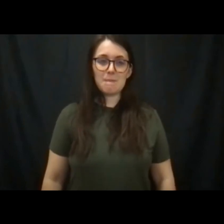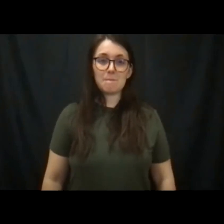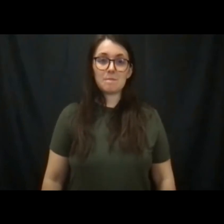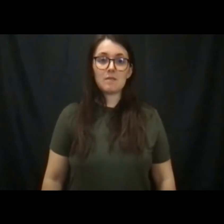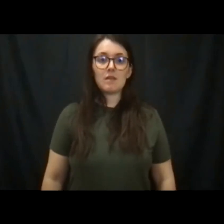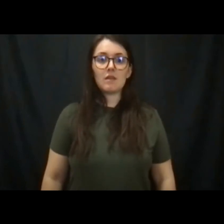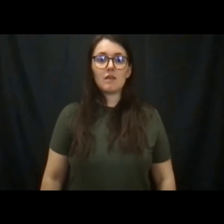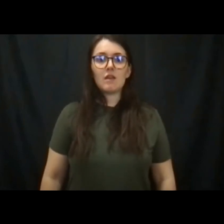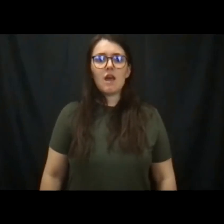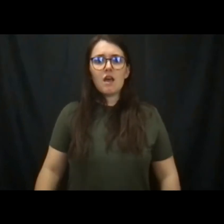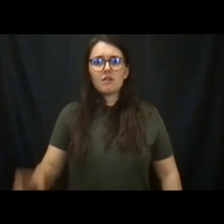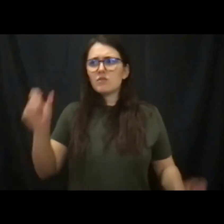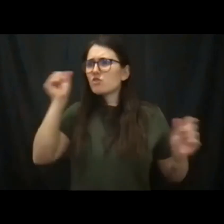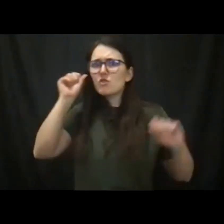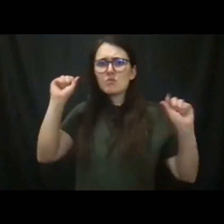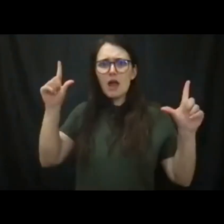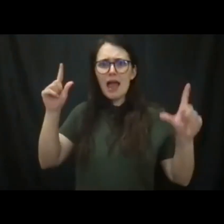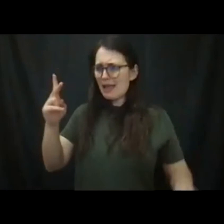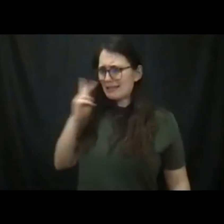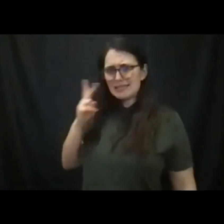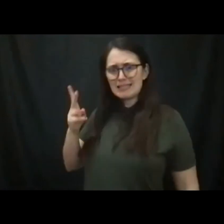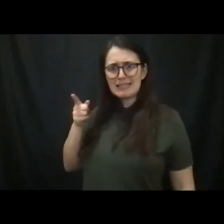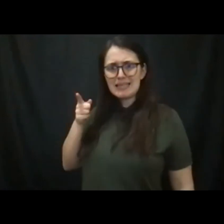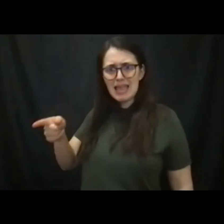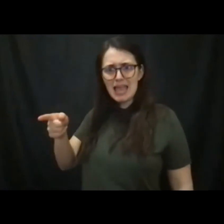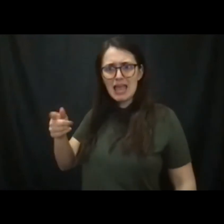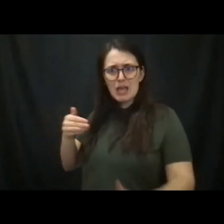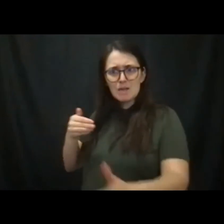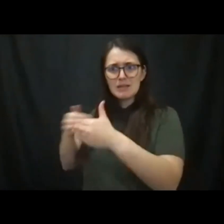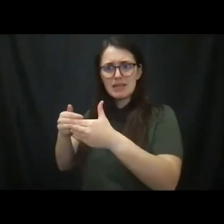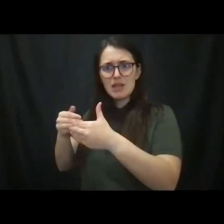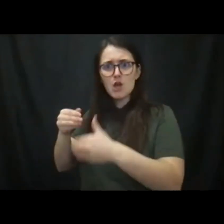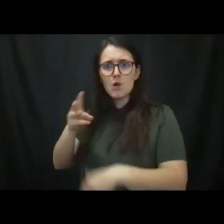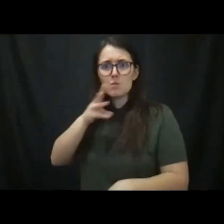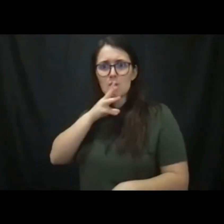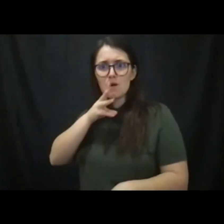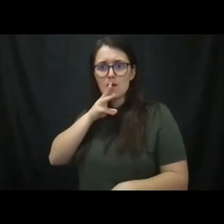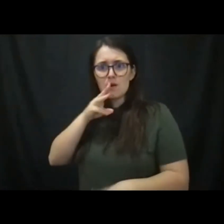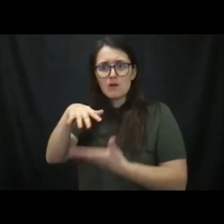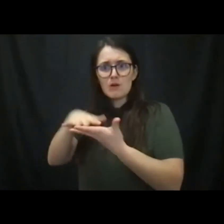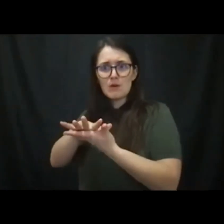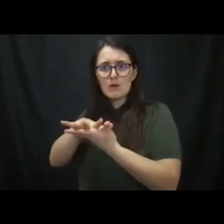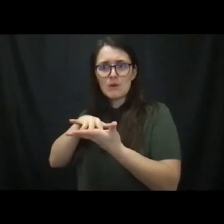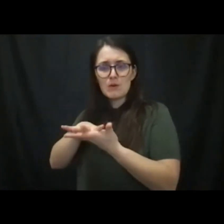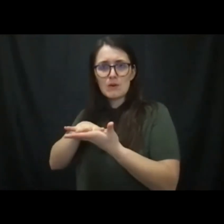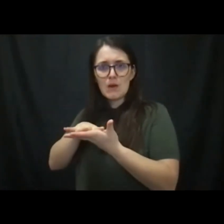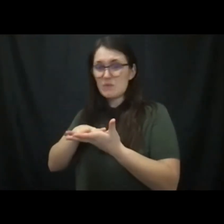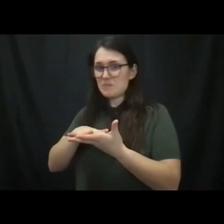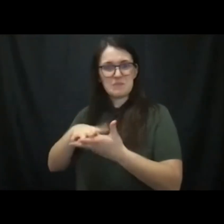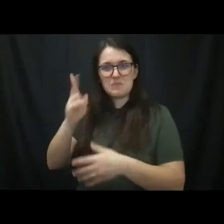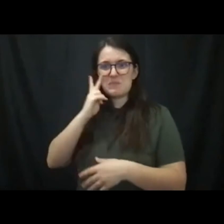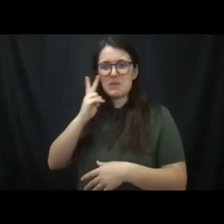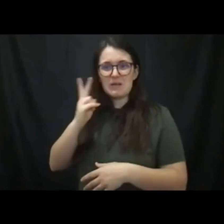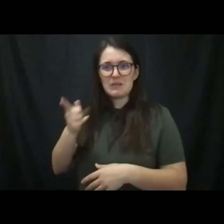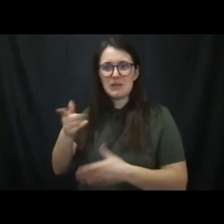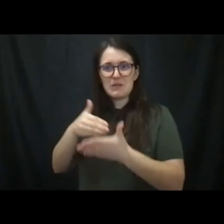Everyone was surprised to see Humphrey in the bay. People don't get to see humpback whales very often because they usually stay